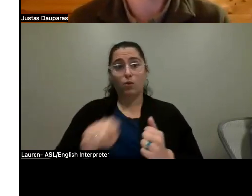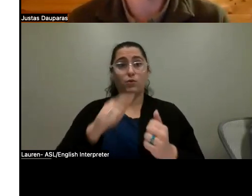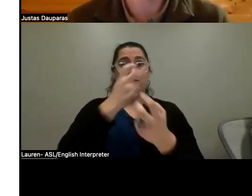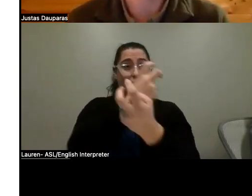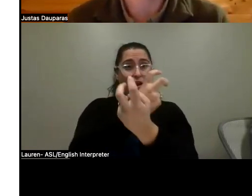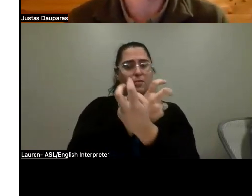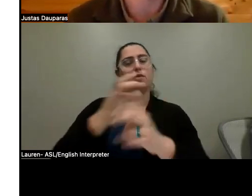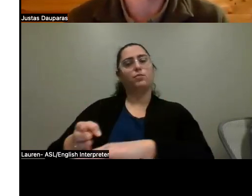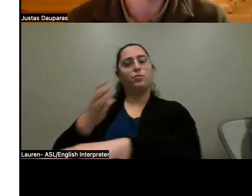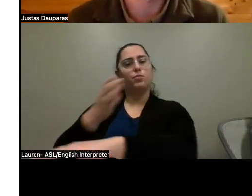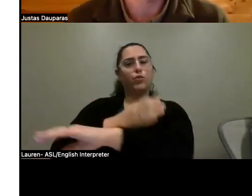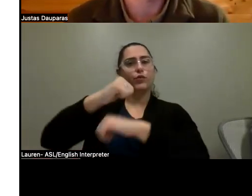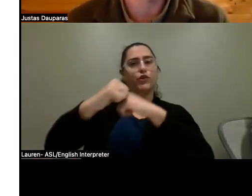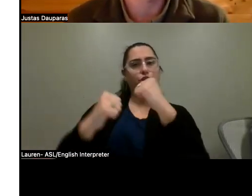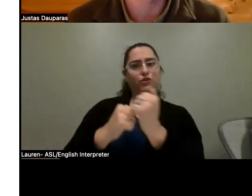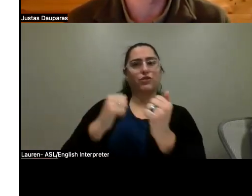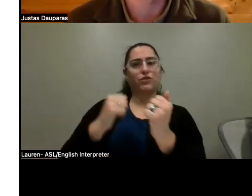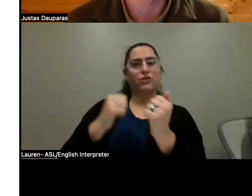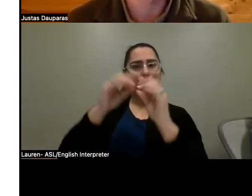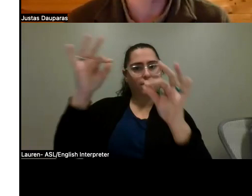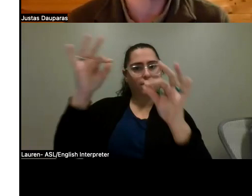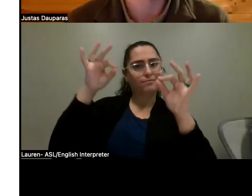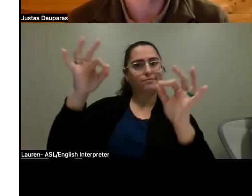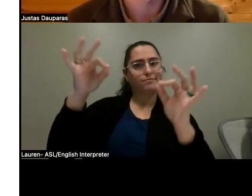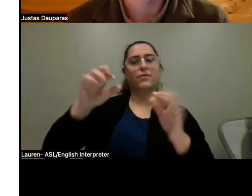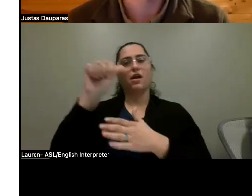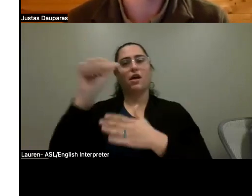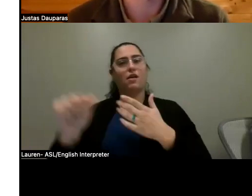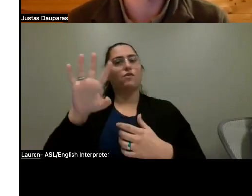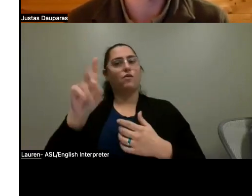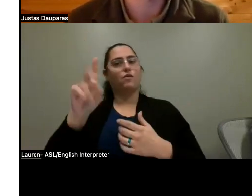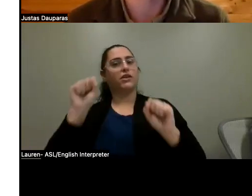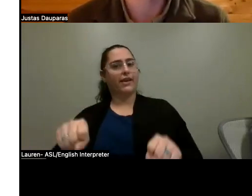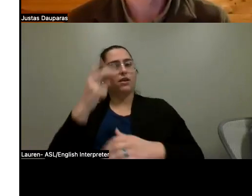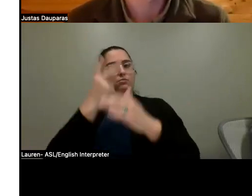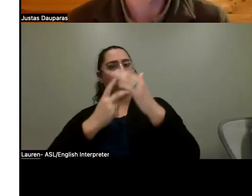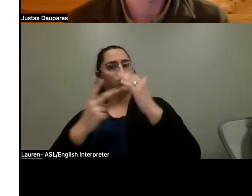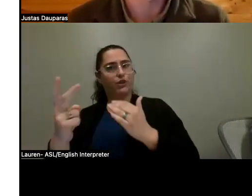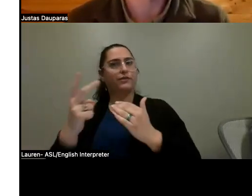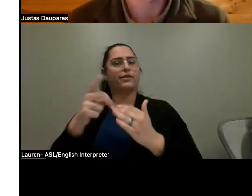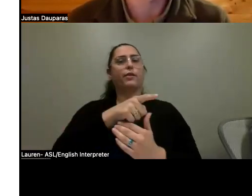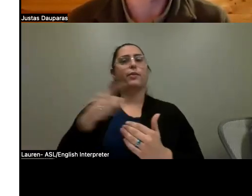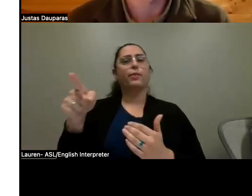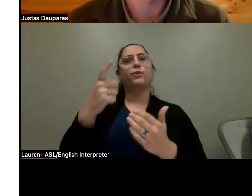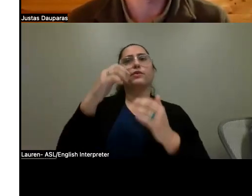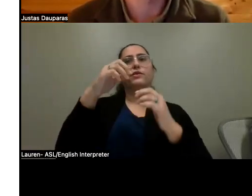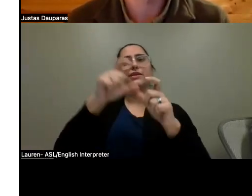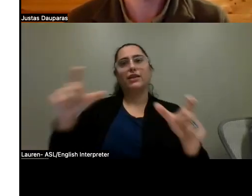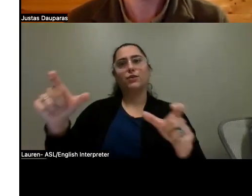structurally ideal for the AlphaFold to predict. And we get a different distribution that a bunch of sequences can be repredicted to map the